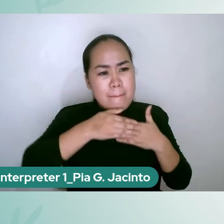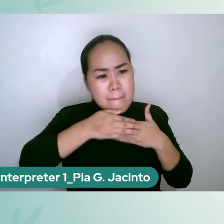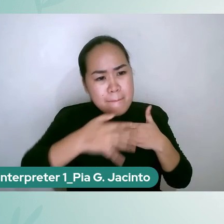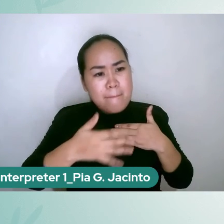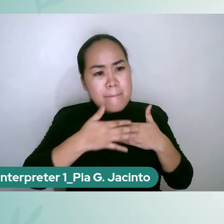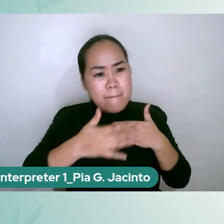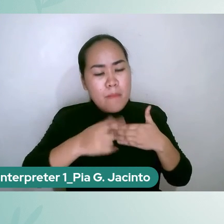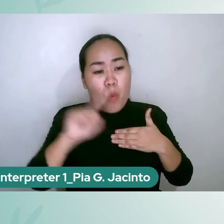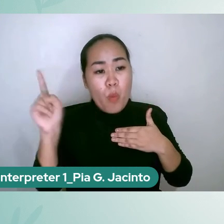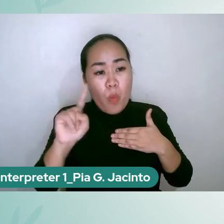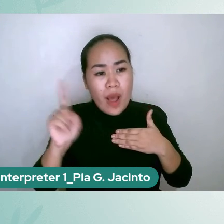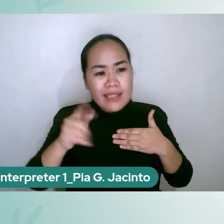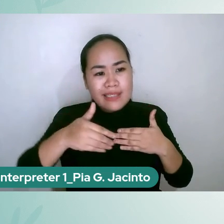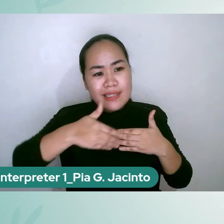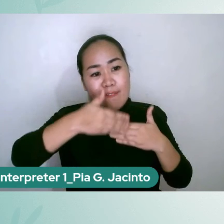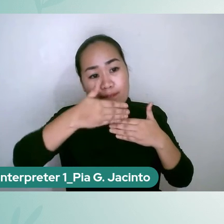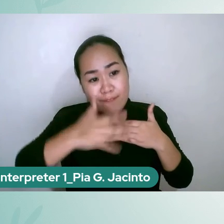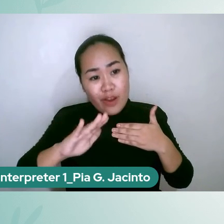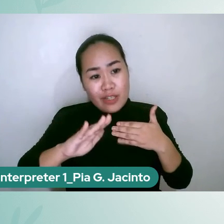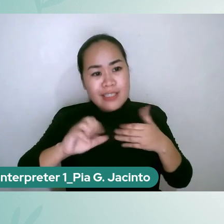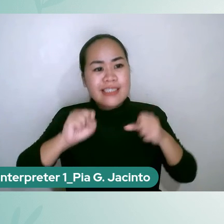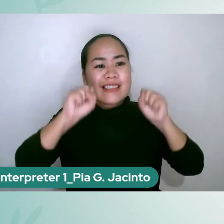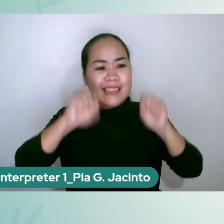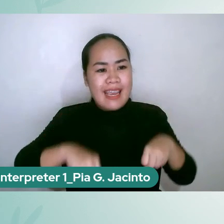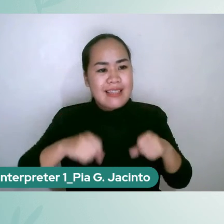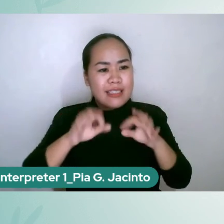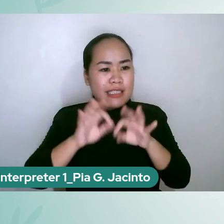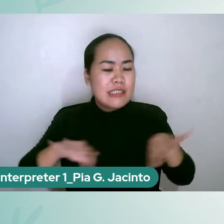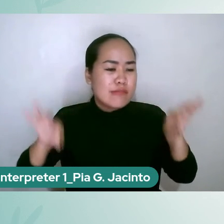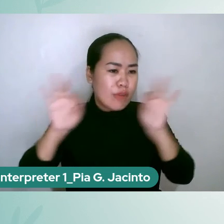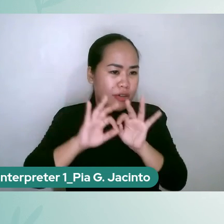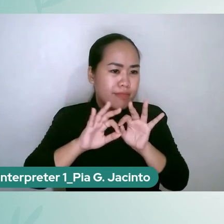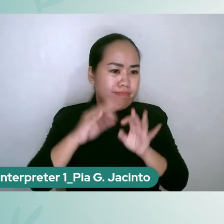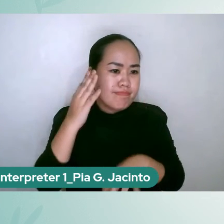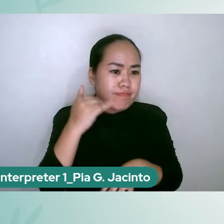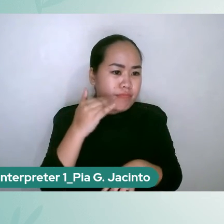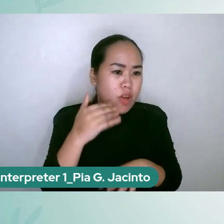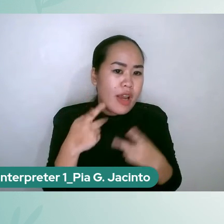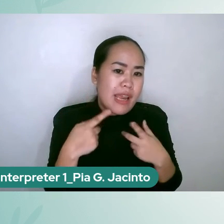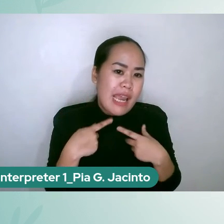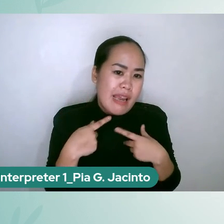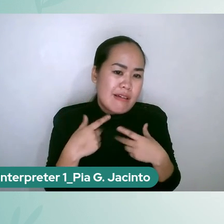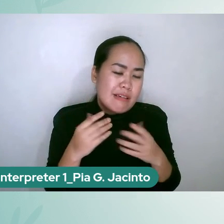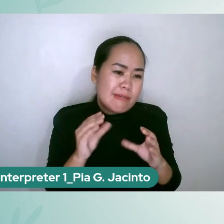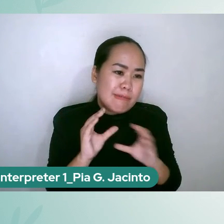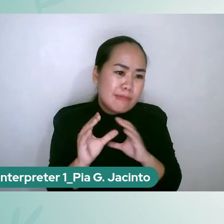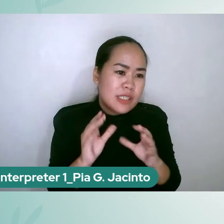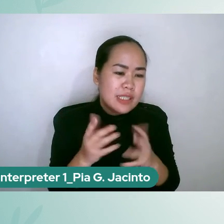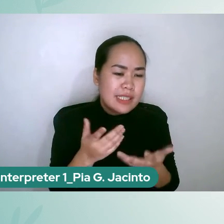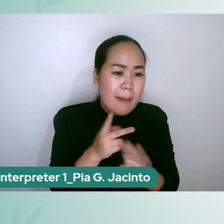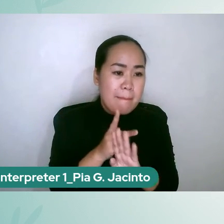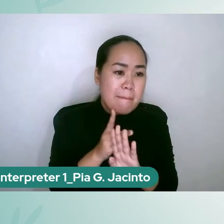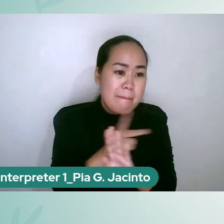also need to communicate well that using pre-cancer